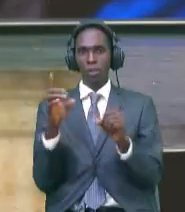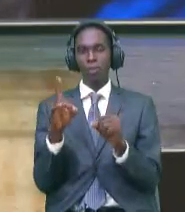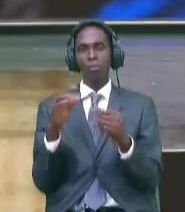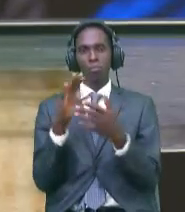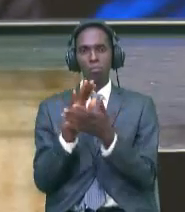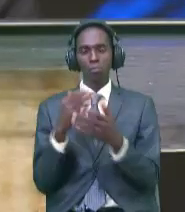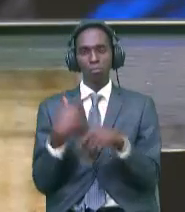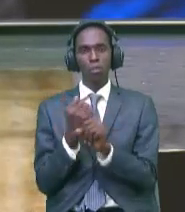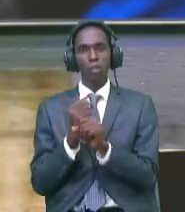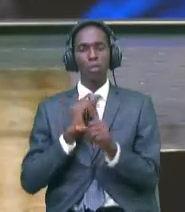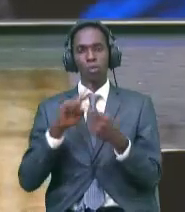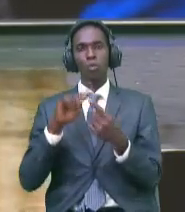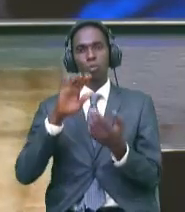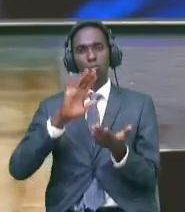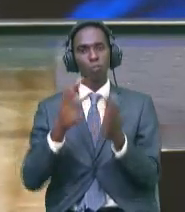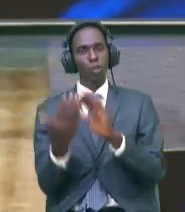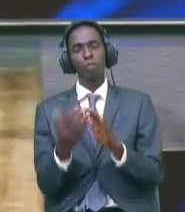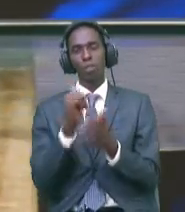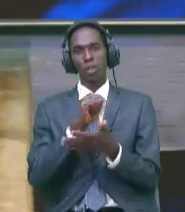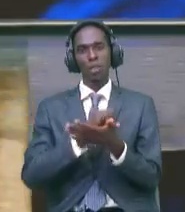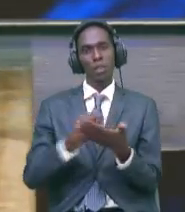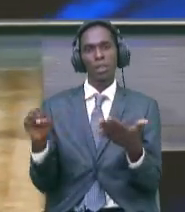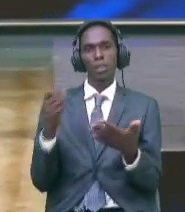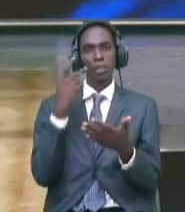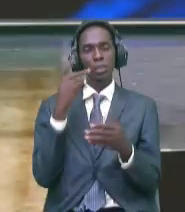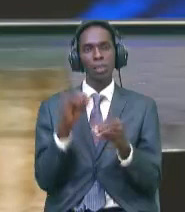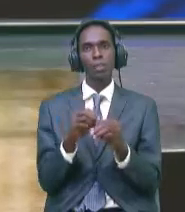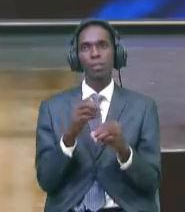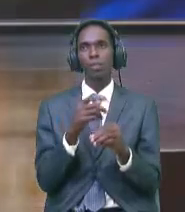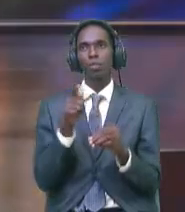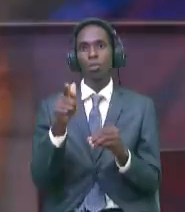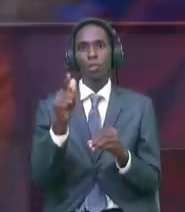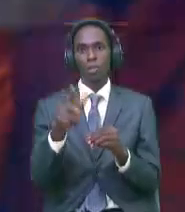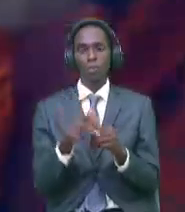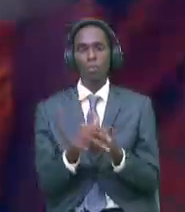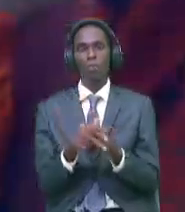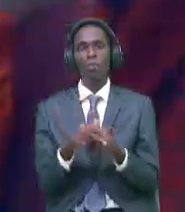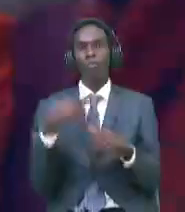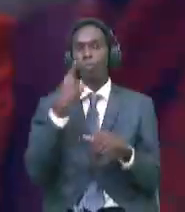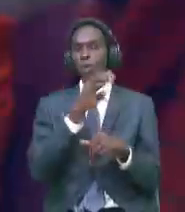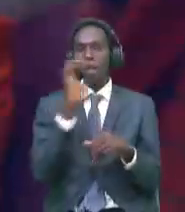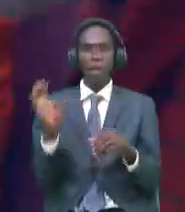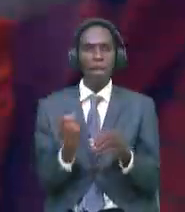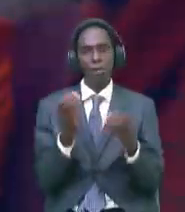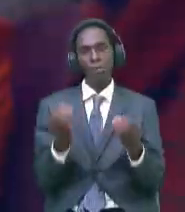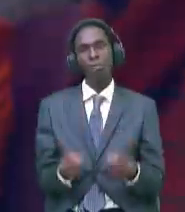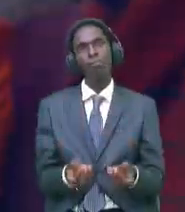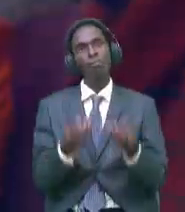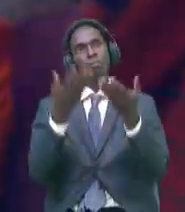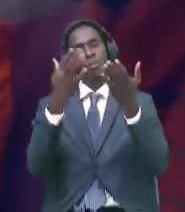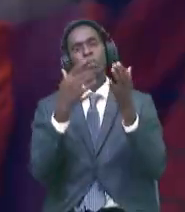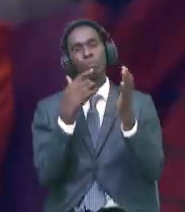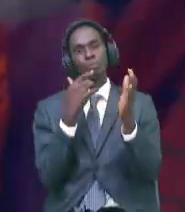character? Look at verse 23. In verse 23, whoso offereth praise glorifieth me.